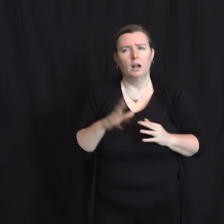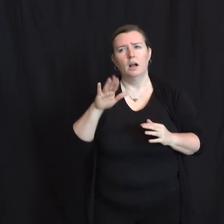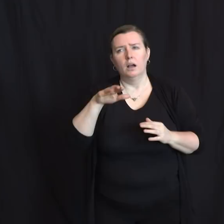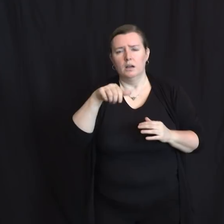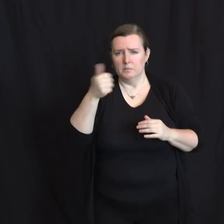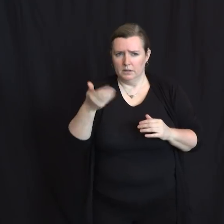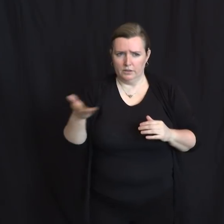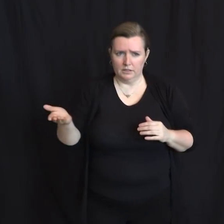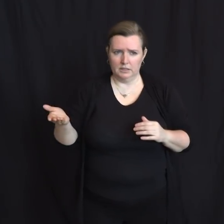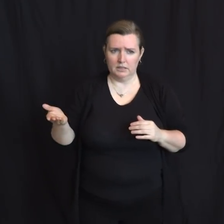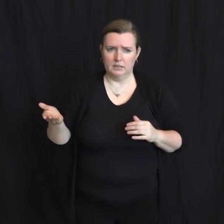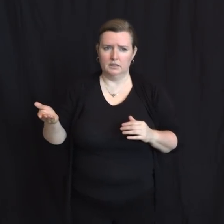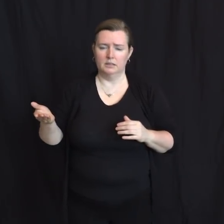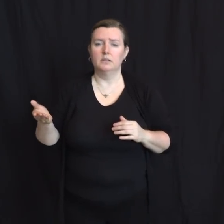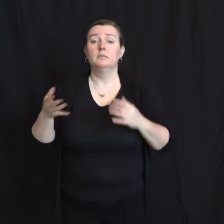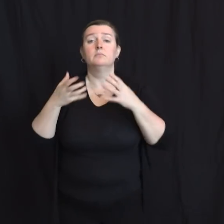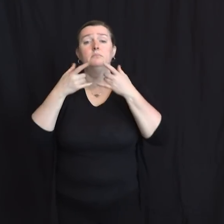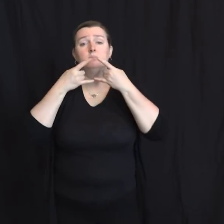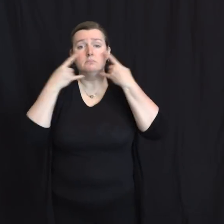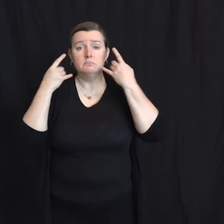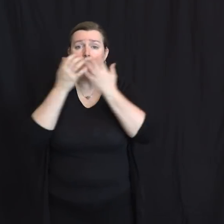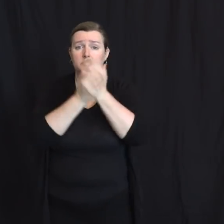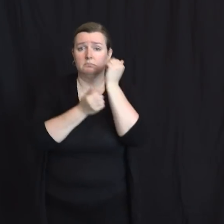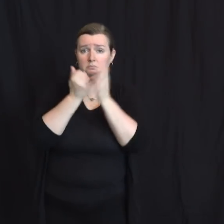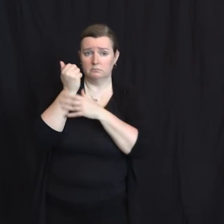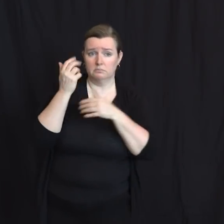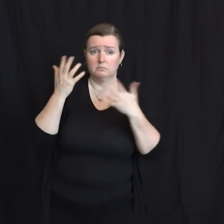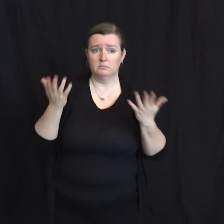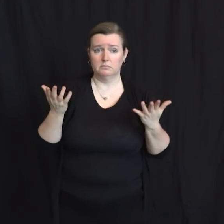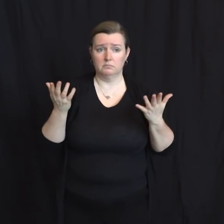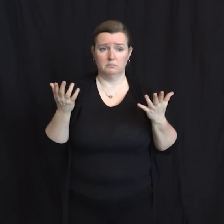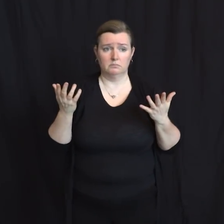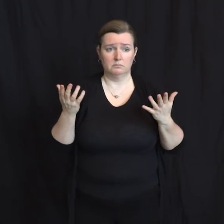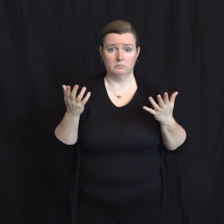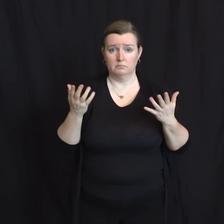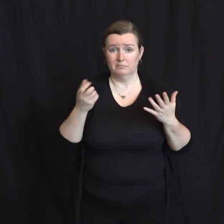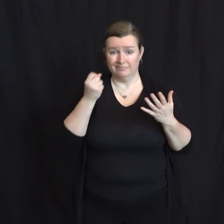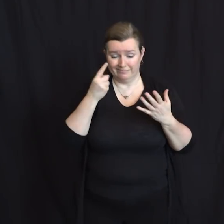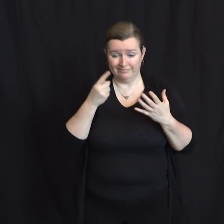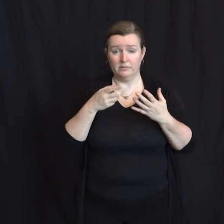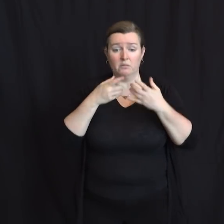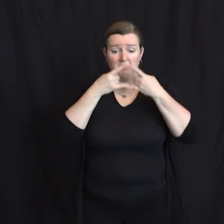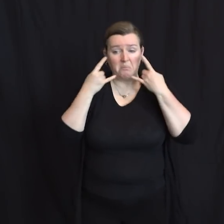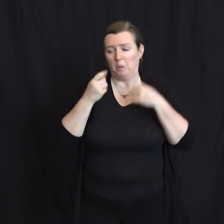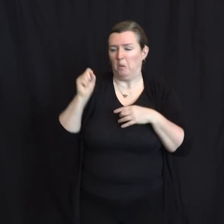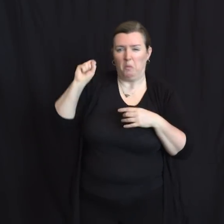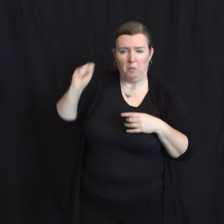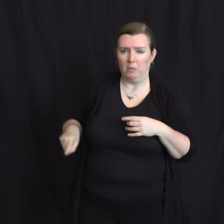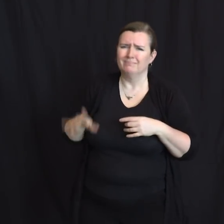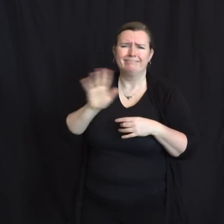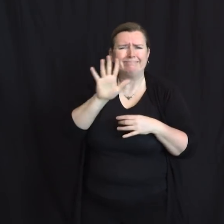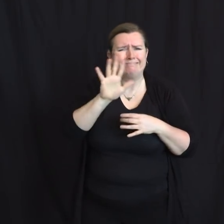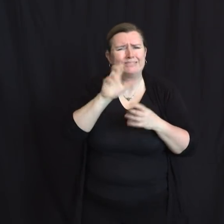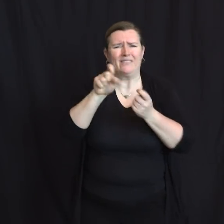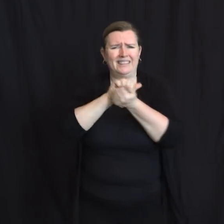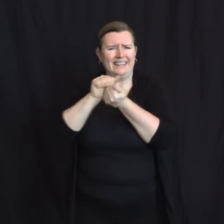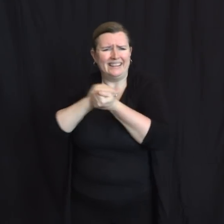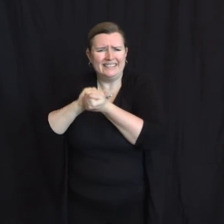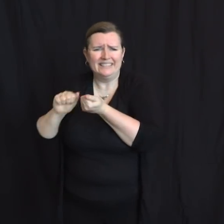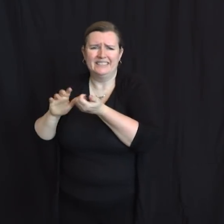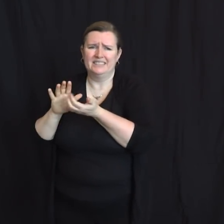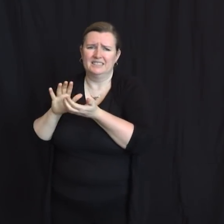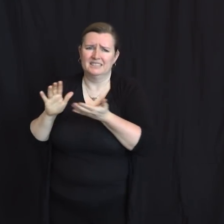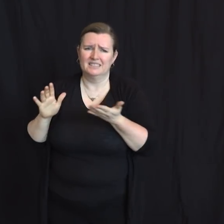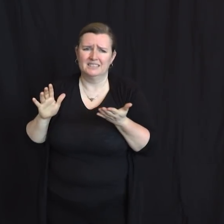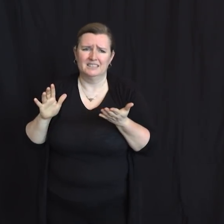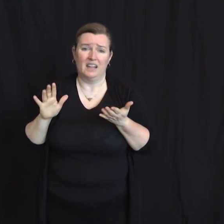the PPEs, is we're also doing decontamination both in our hospitals and our labs. I mean, it's at that level. We haven't run out, but